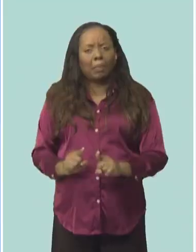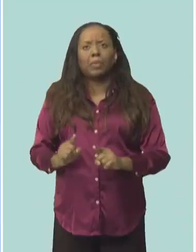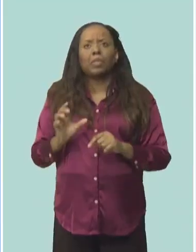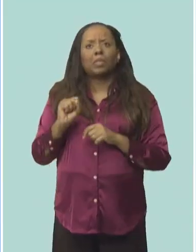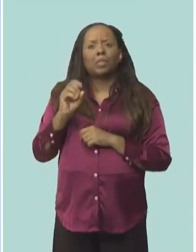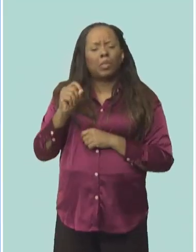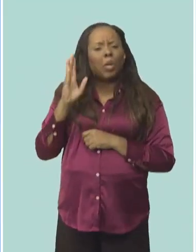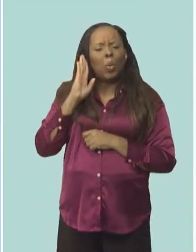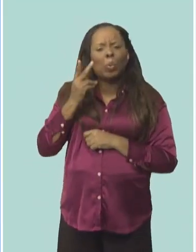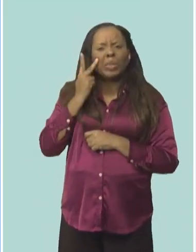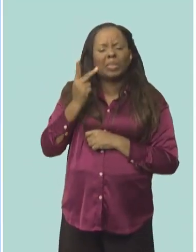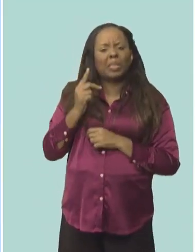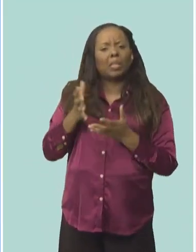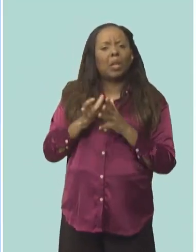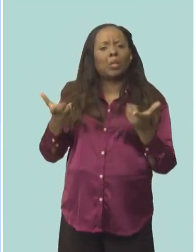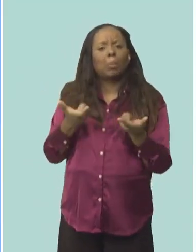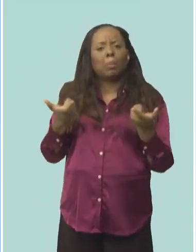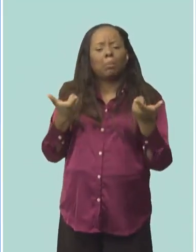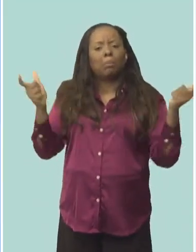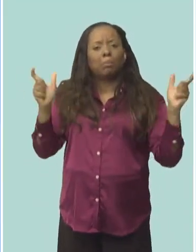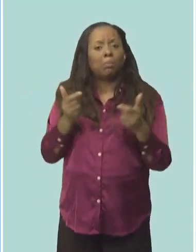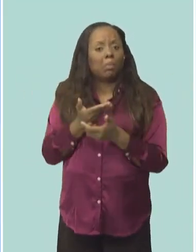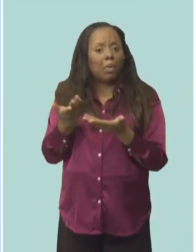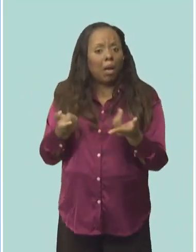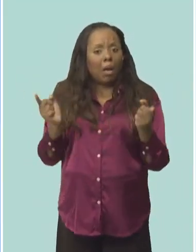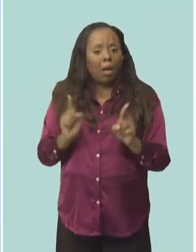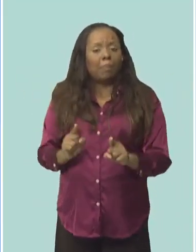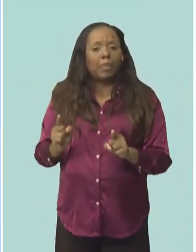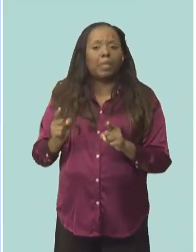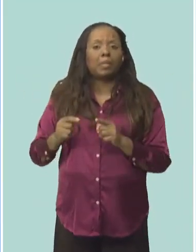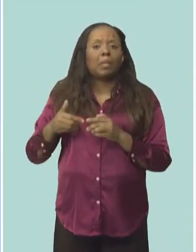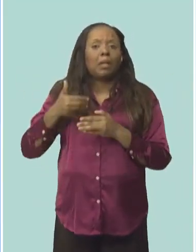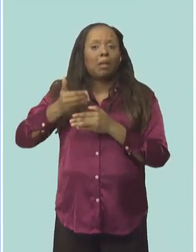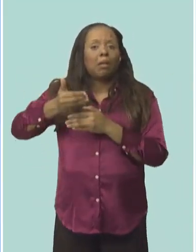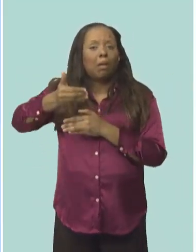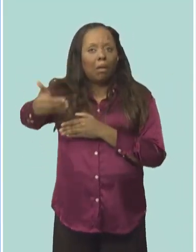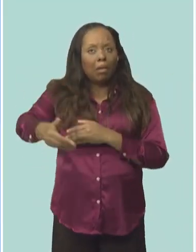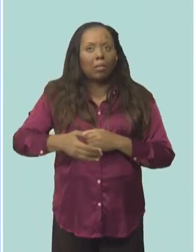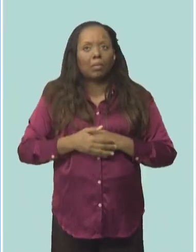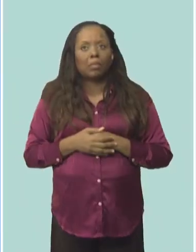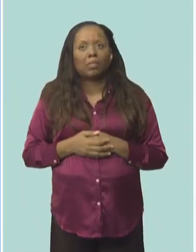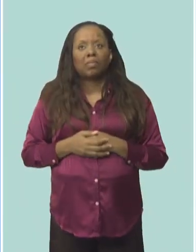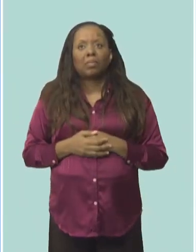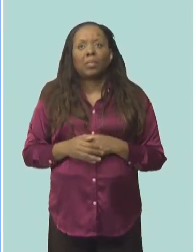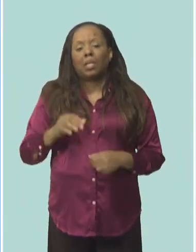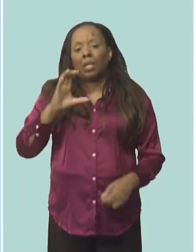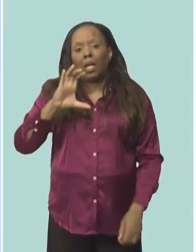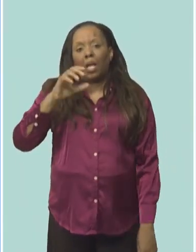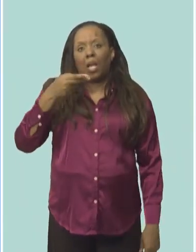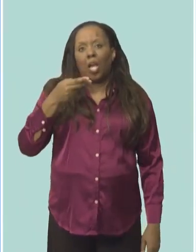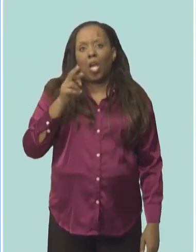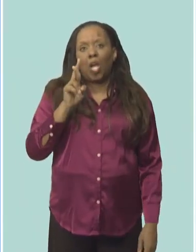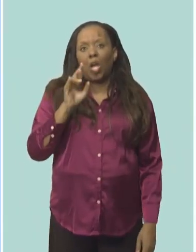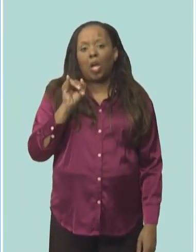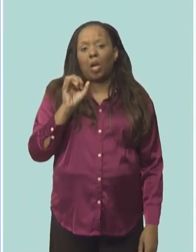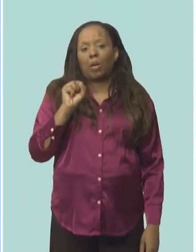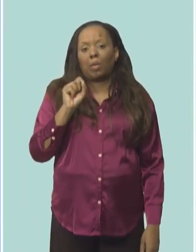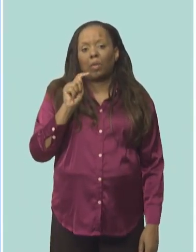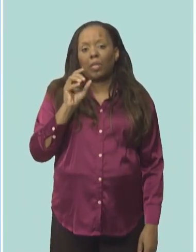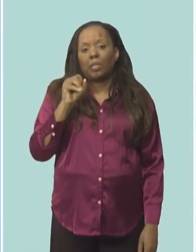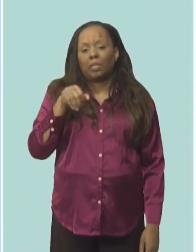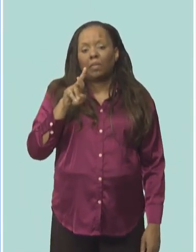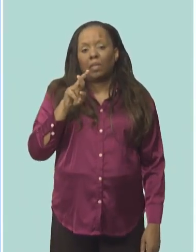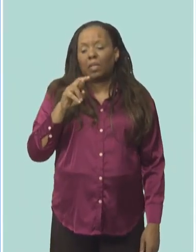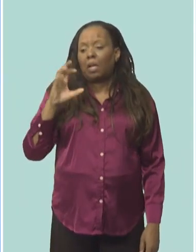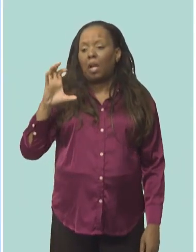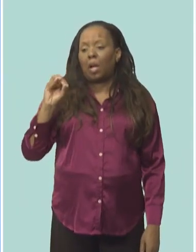to see some big things happening with AnimeCon over the next few months and years. One creative, Christopher Cox, who recently finished his